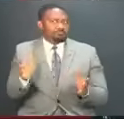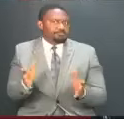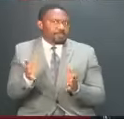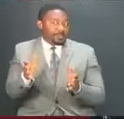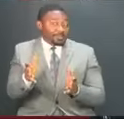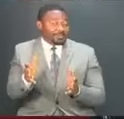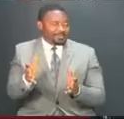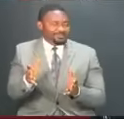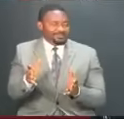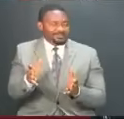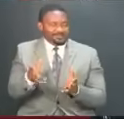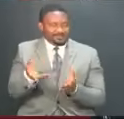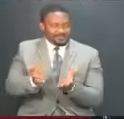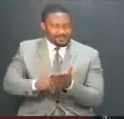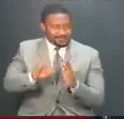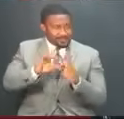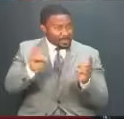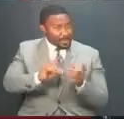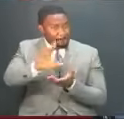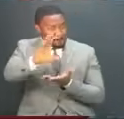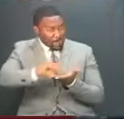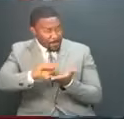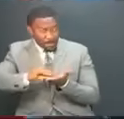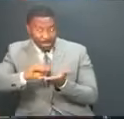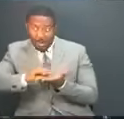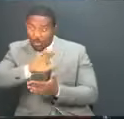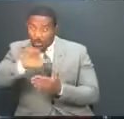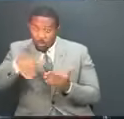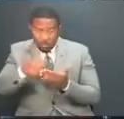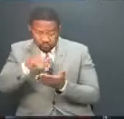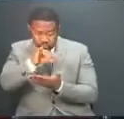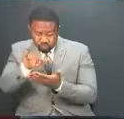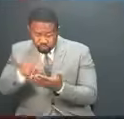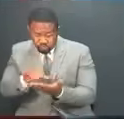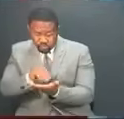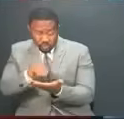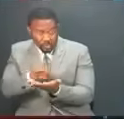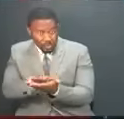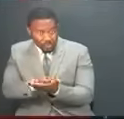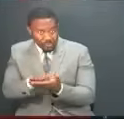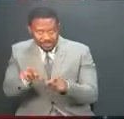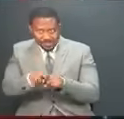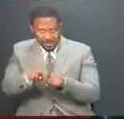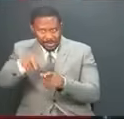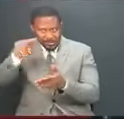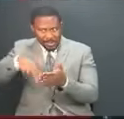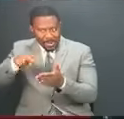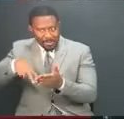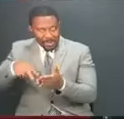the Hansa to capture the entirety of the report having been read.